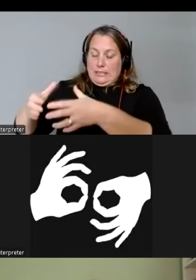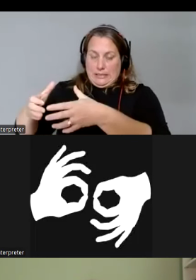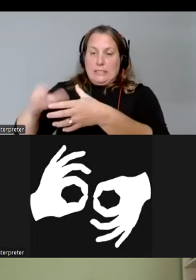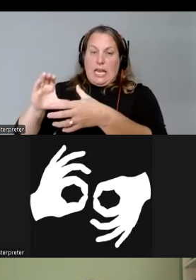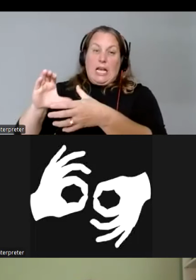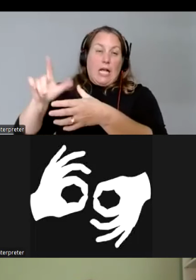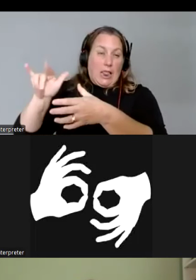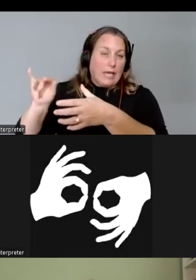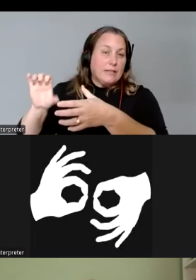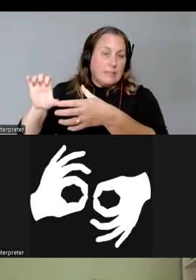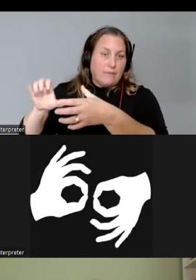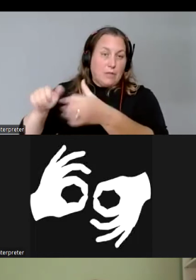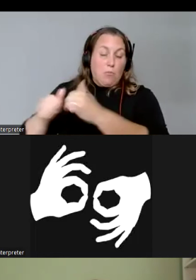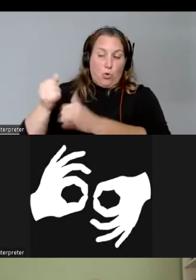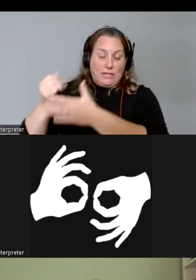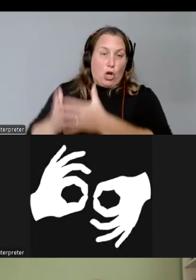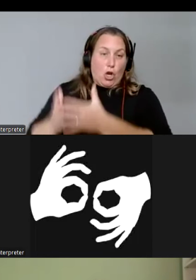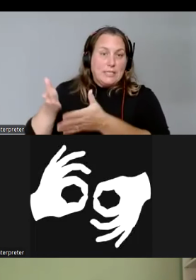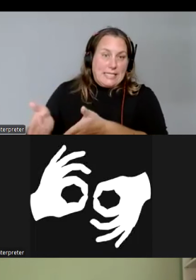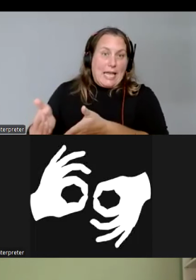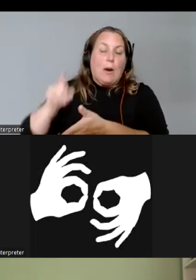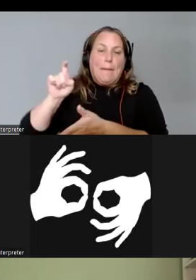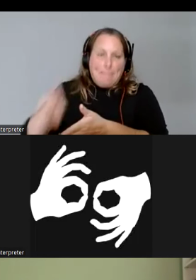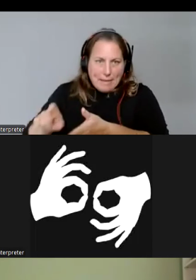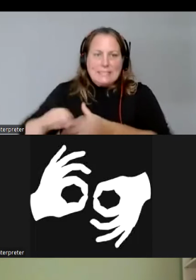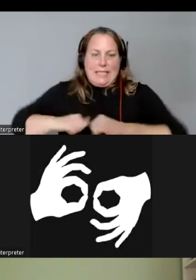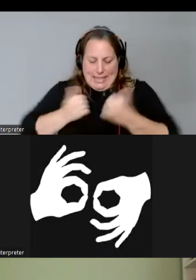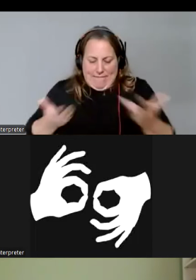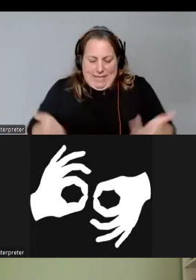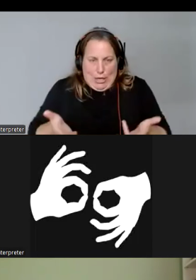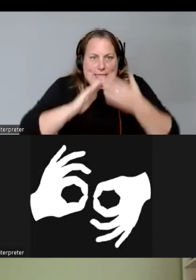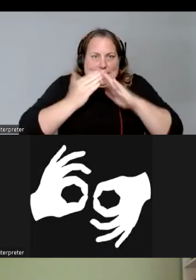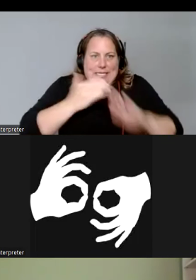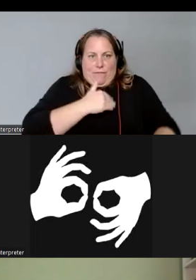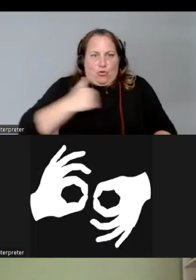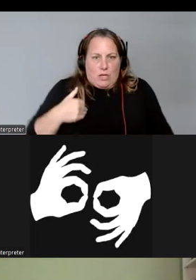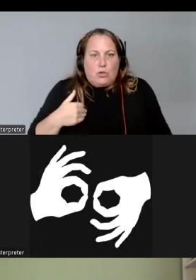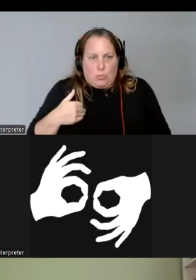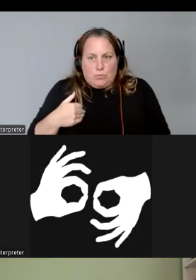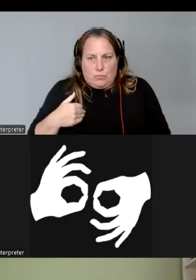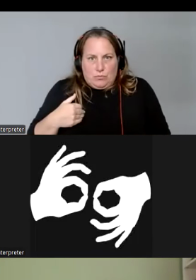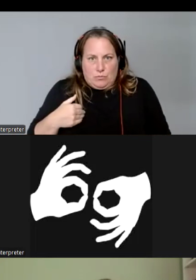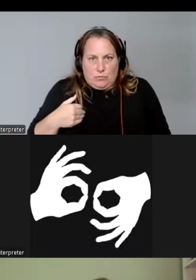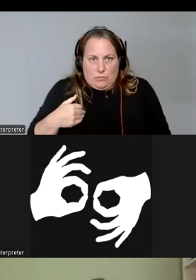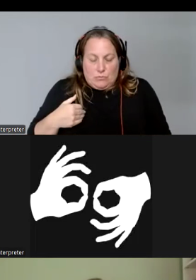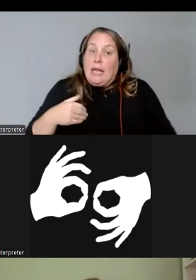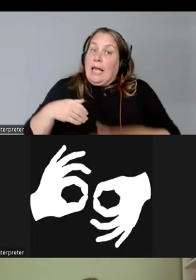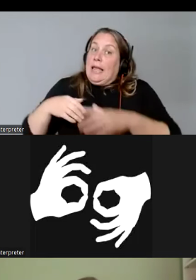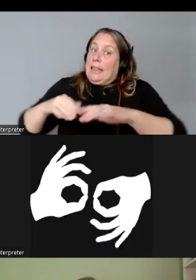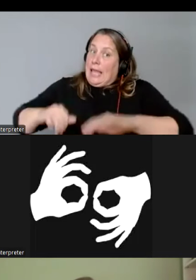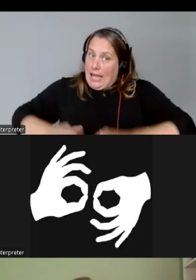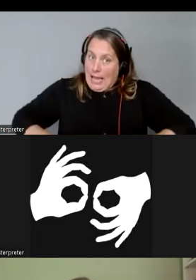artists in the collective are the residents of the city of Toronto. For organization, what matters is the address of the organization